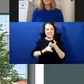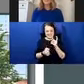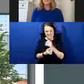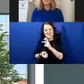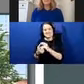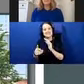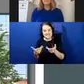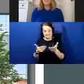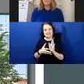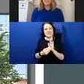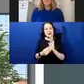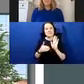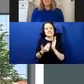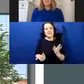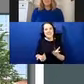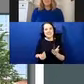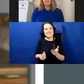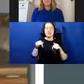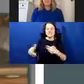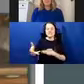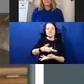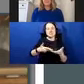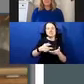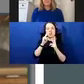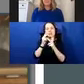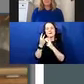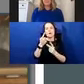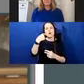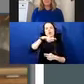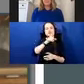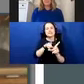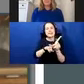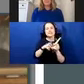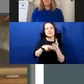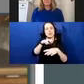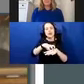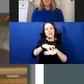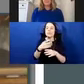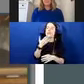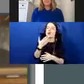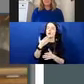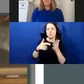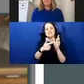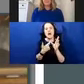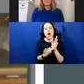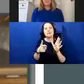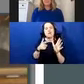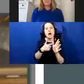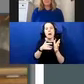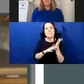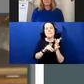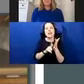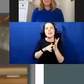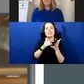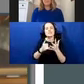on the last 100 years of Northern Ireland and I would like to thank our Chairperson Tara Mills and all of our speakers for their